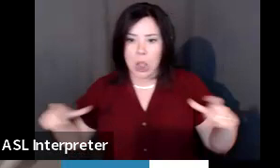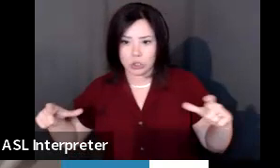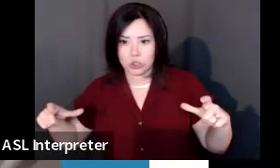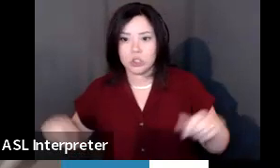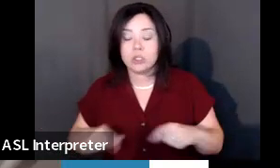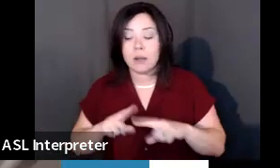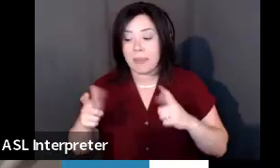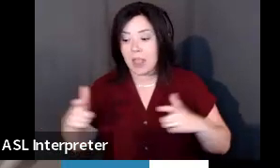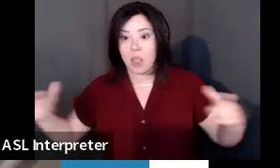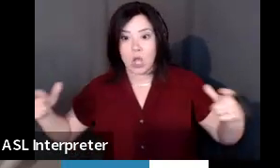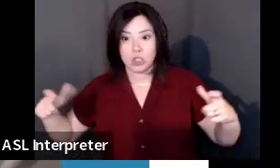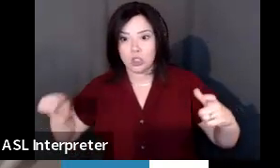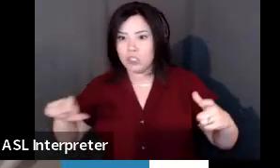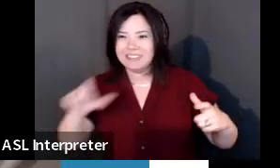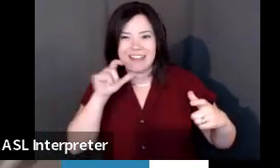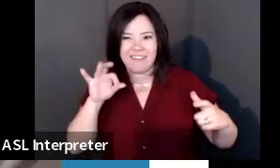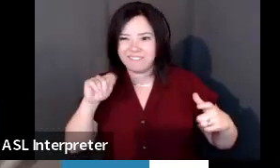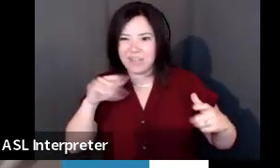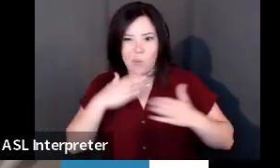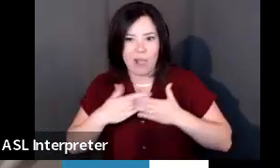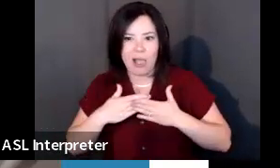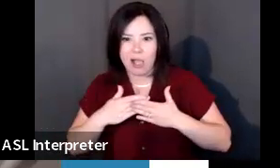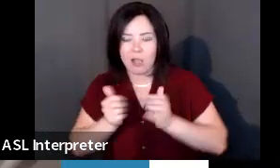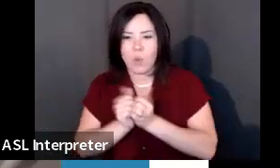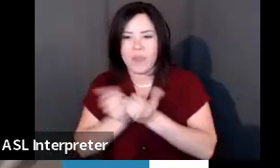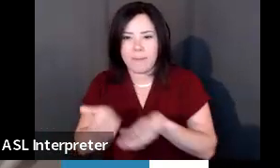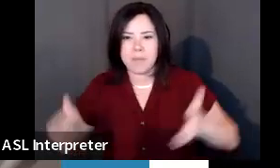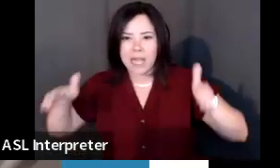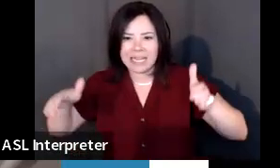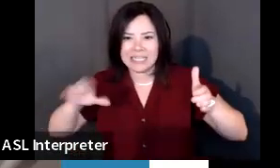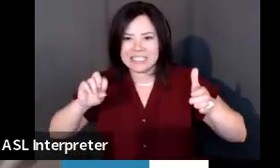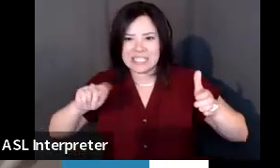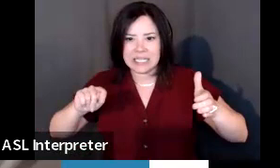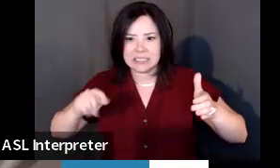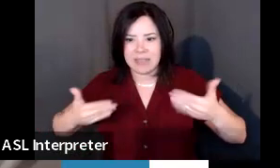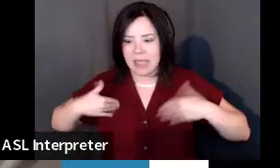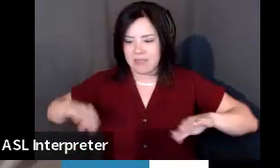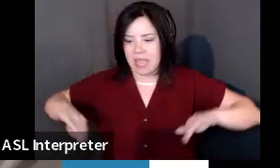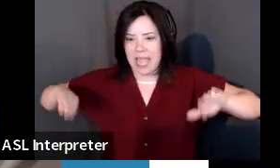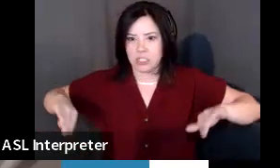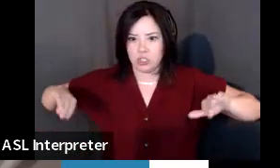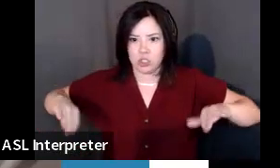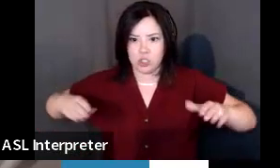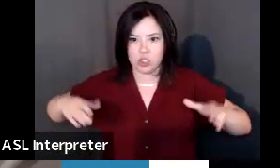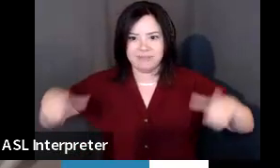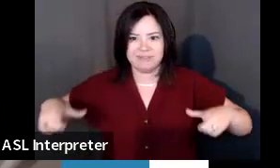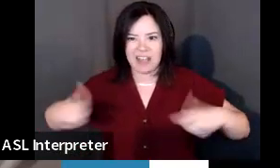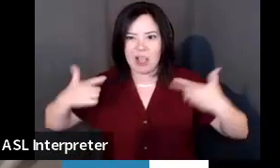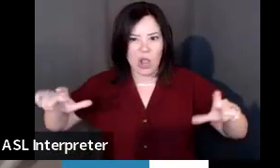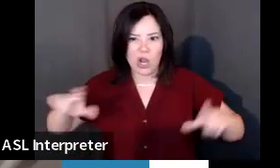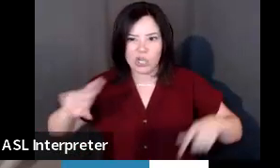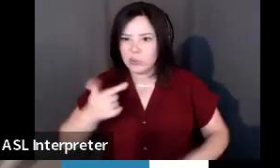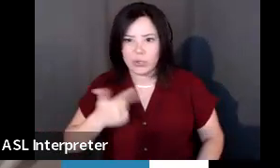the larger one does not fit well in the bucket seats that kind of have the edges that raise up. So